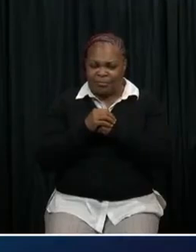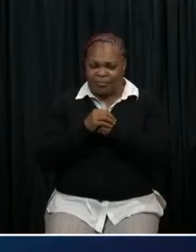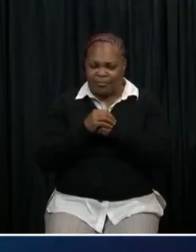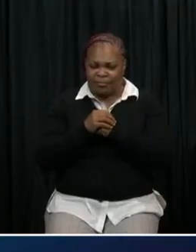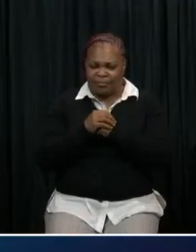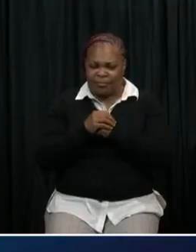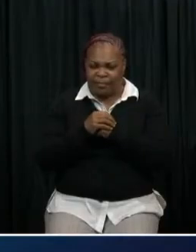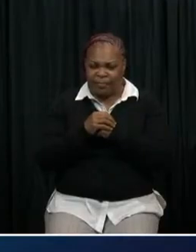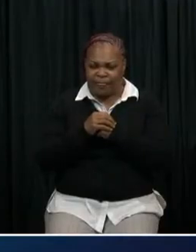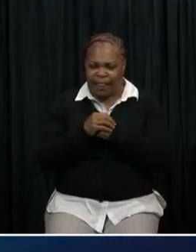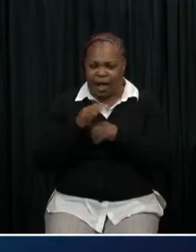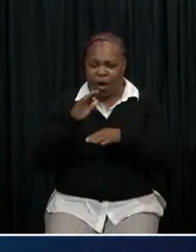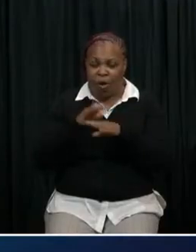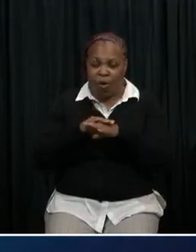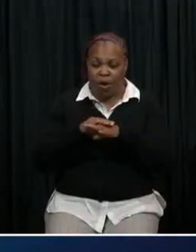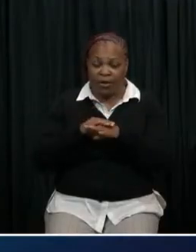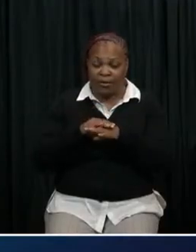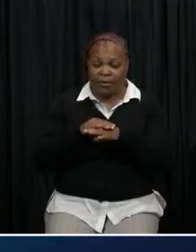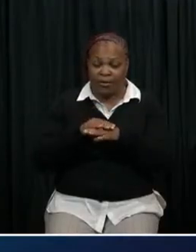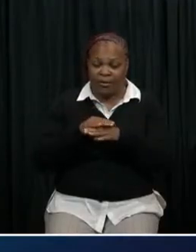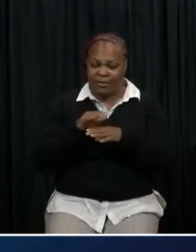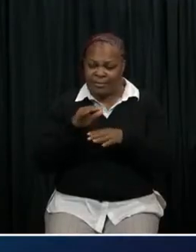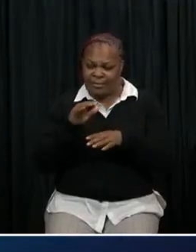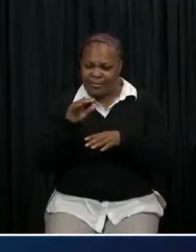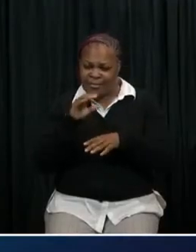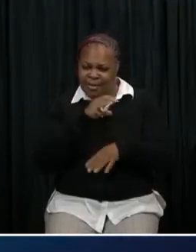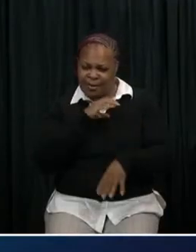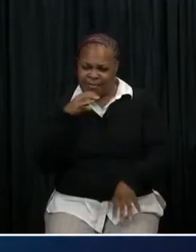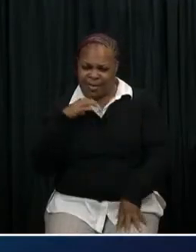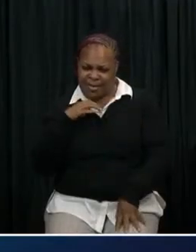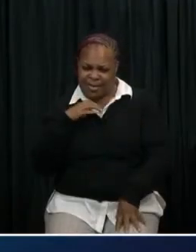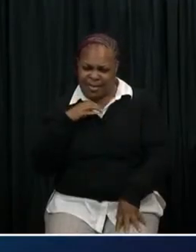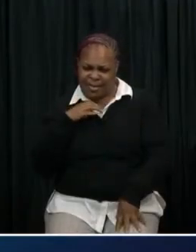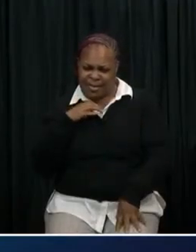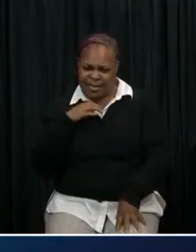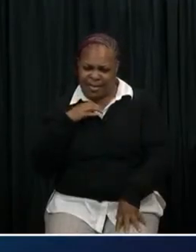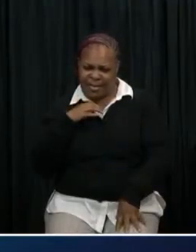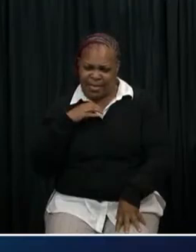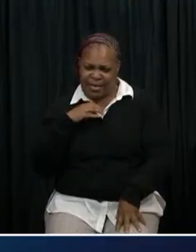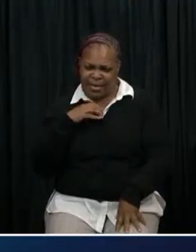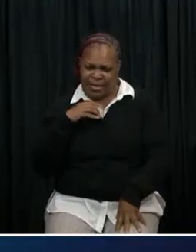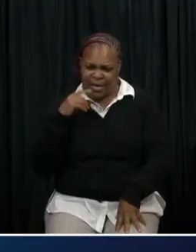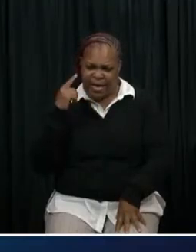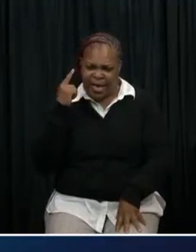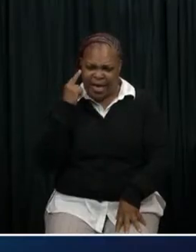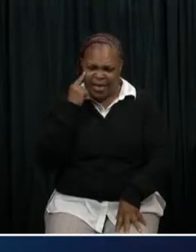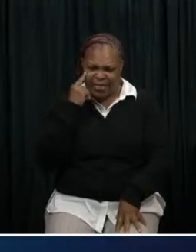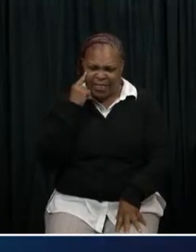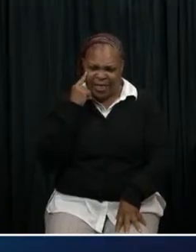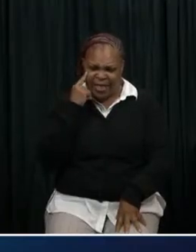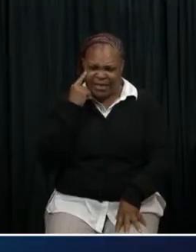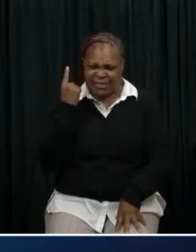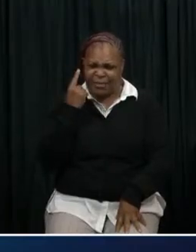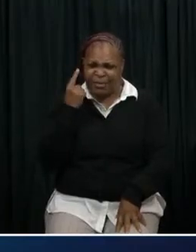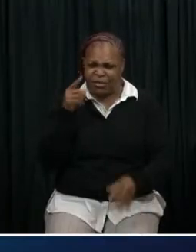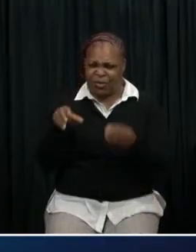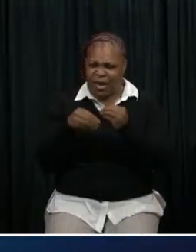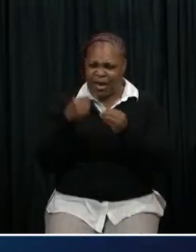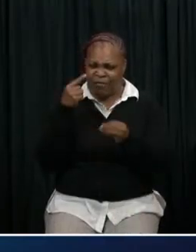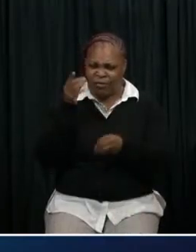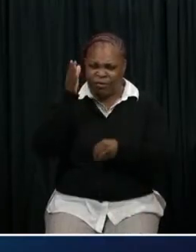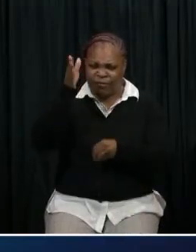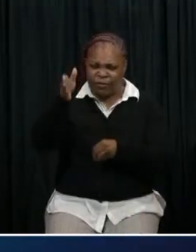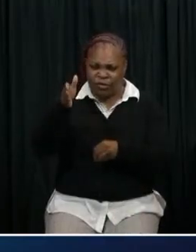committee. Maybe it could be considered for either editorial or for future, where we're talking about